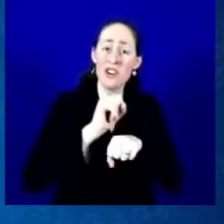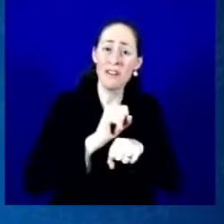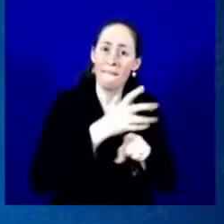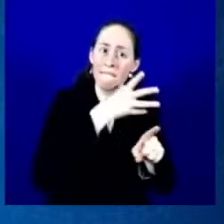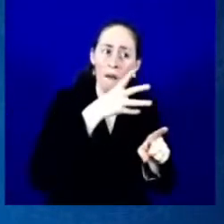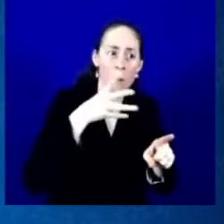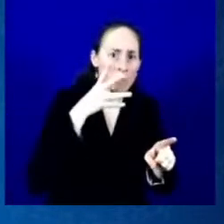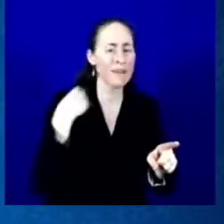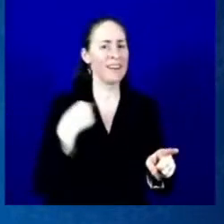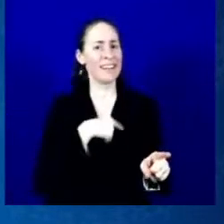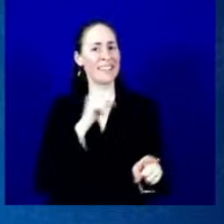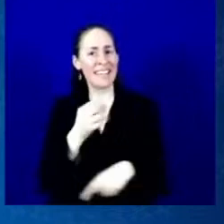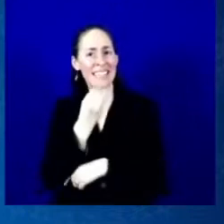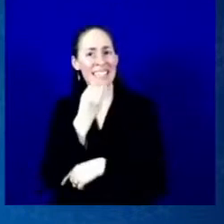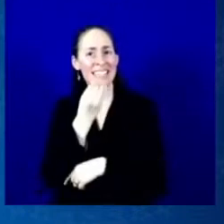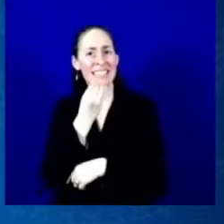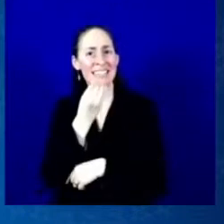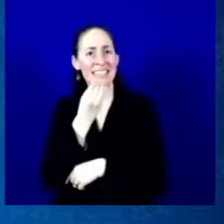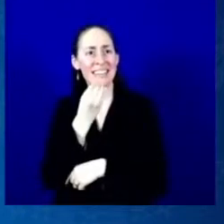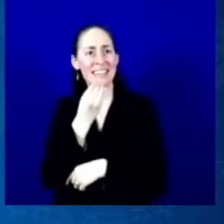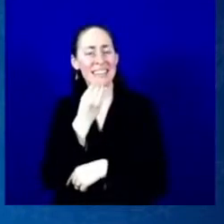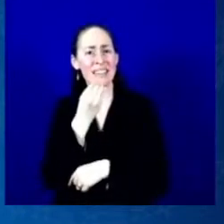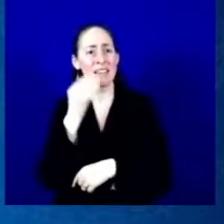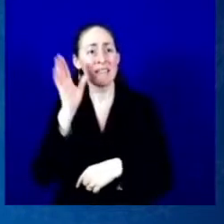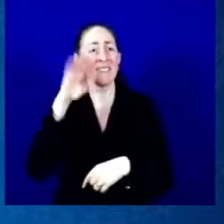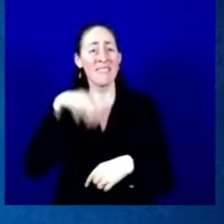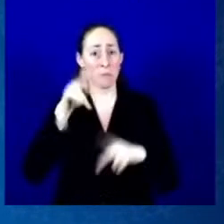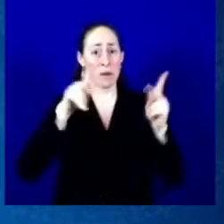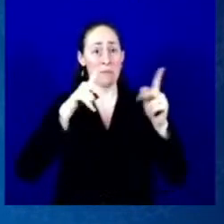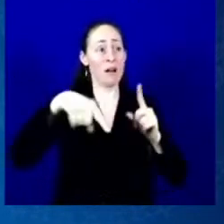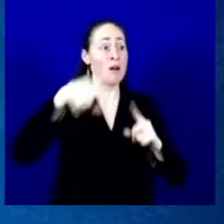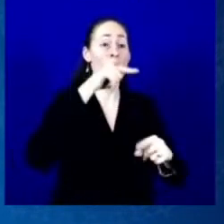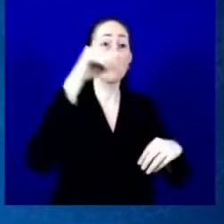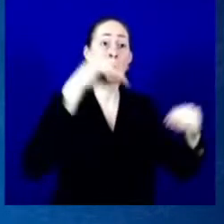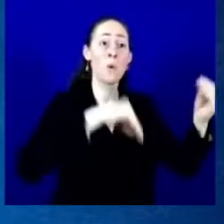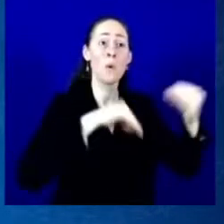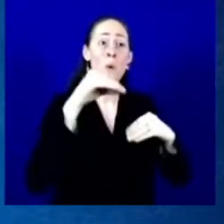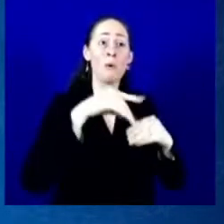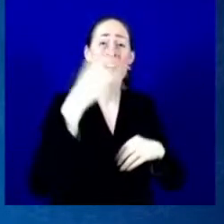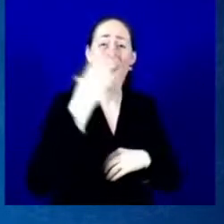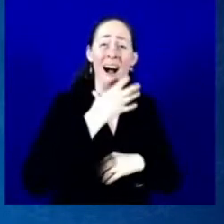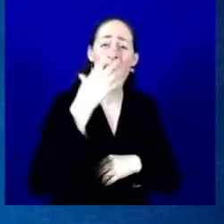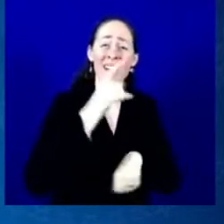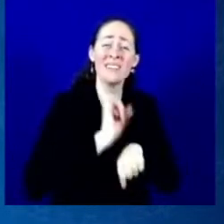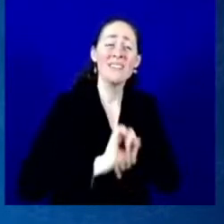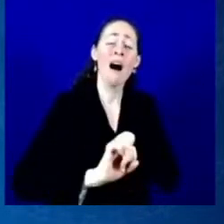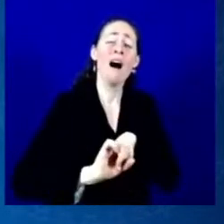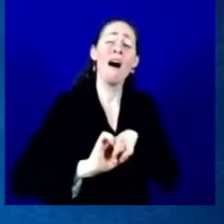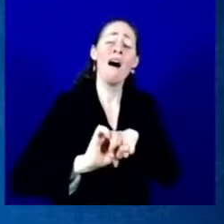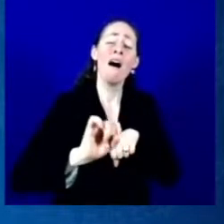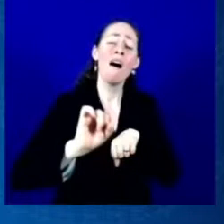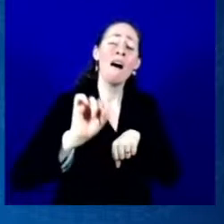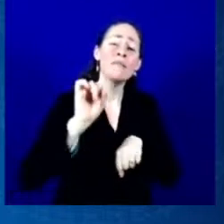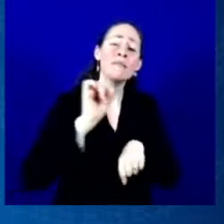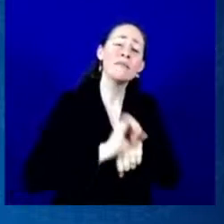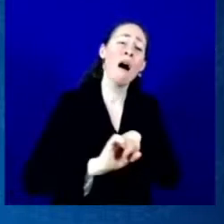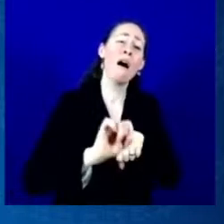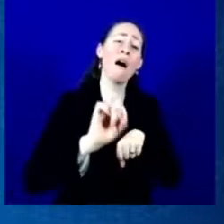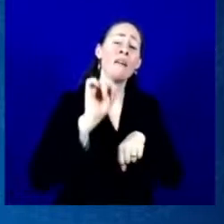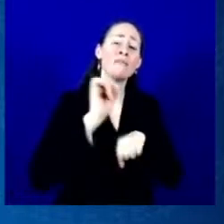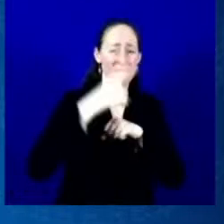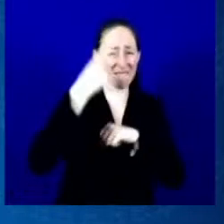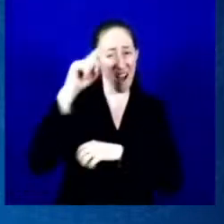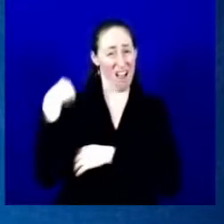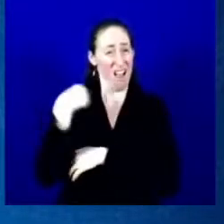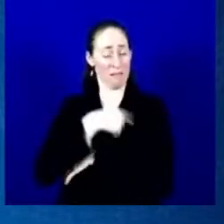immigrants have done so much for America during this pandemic and throughout our history. The country supports immigration